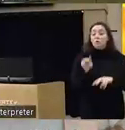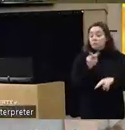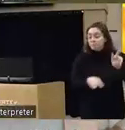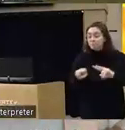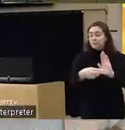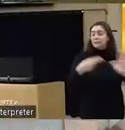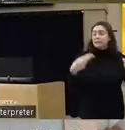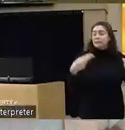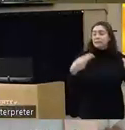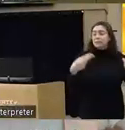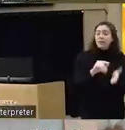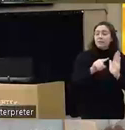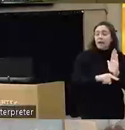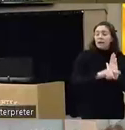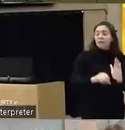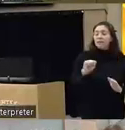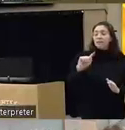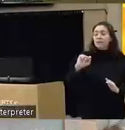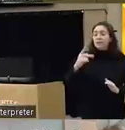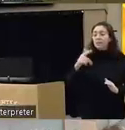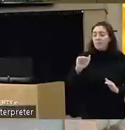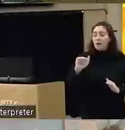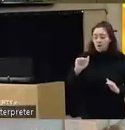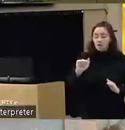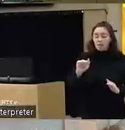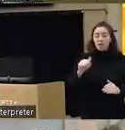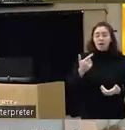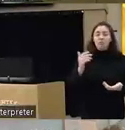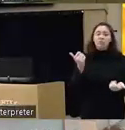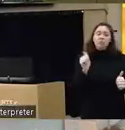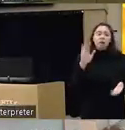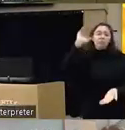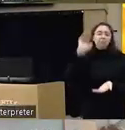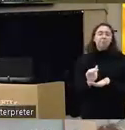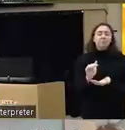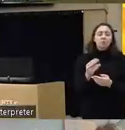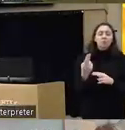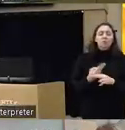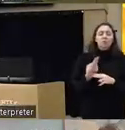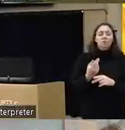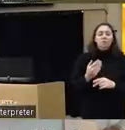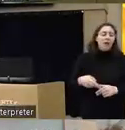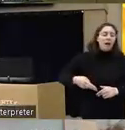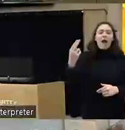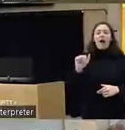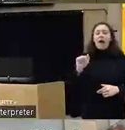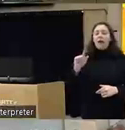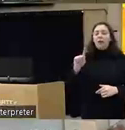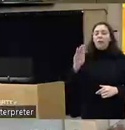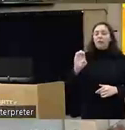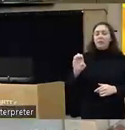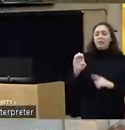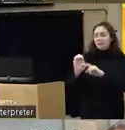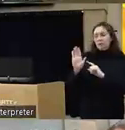and really, there is a large hope that it will reduce the use of higher acuity services in the emergency room